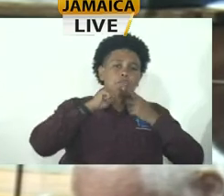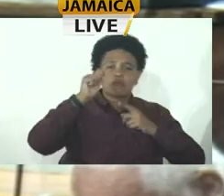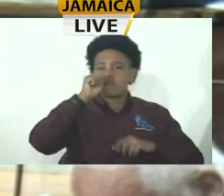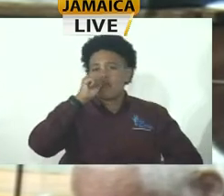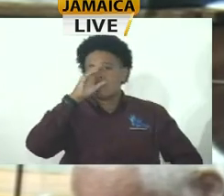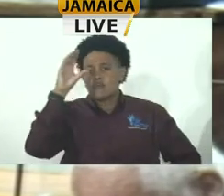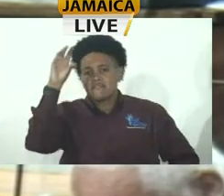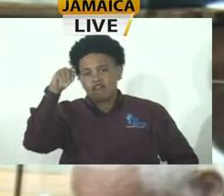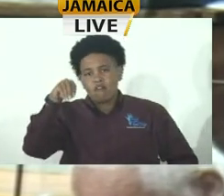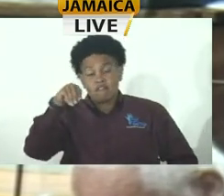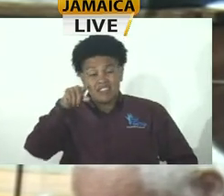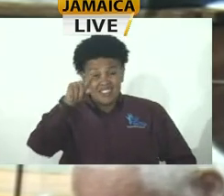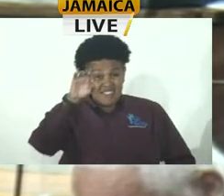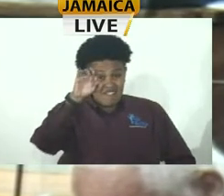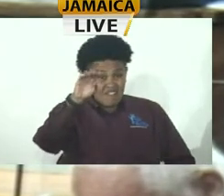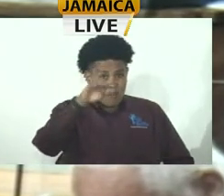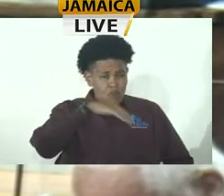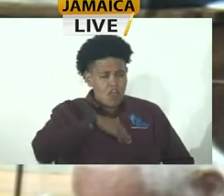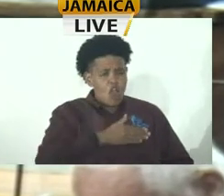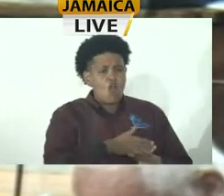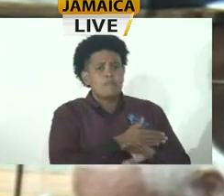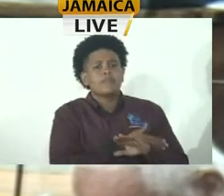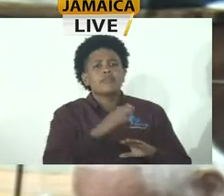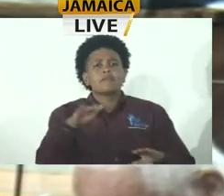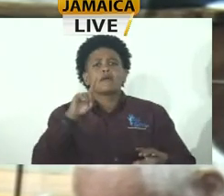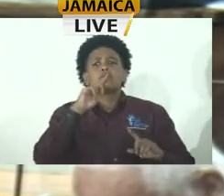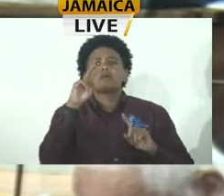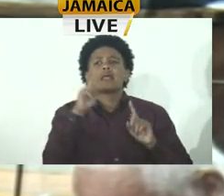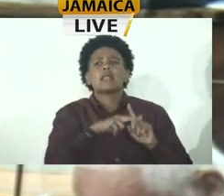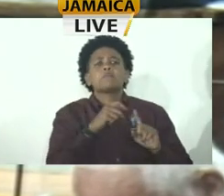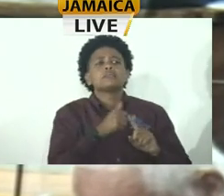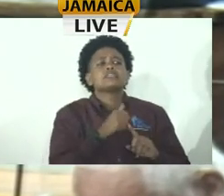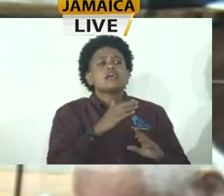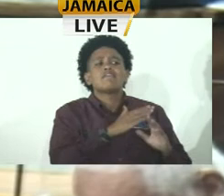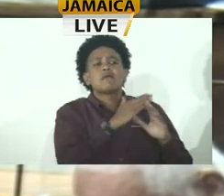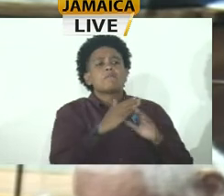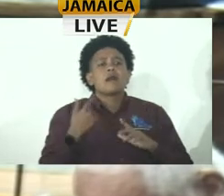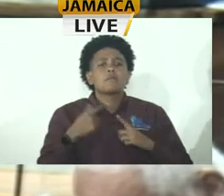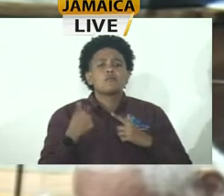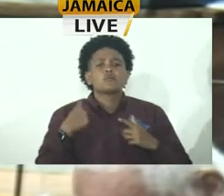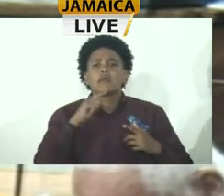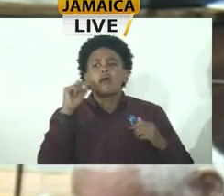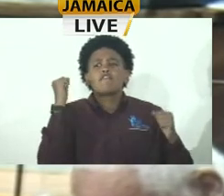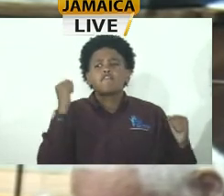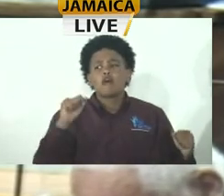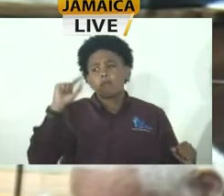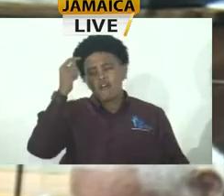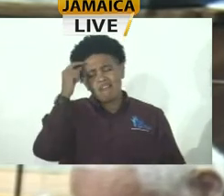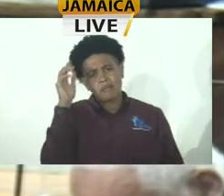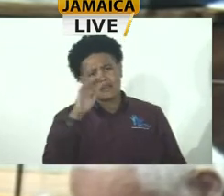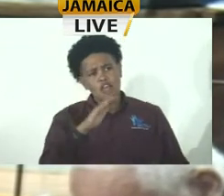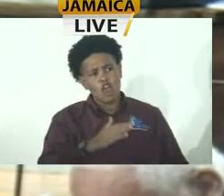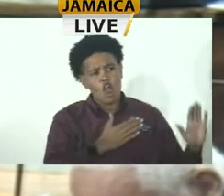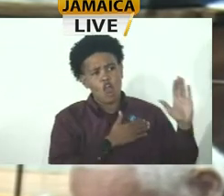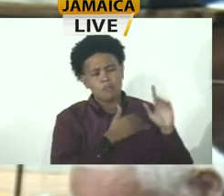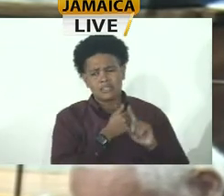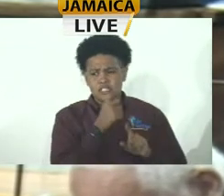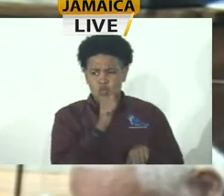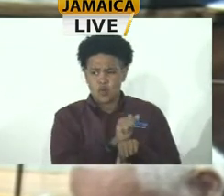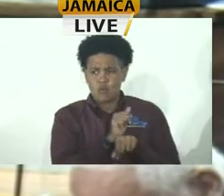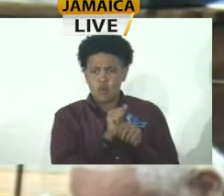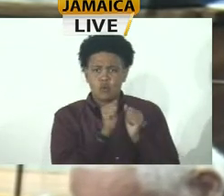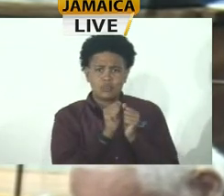february i updated the parliament on the implementation of the ban and we reaffirmed the government's commitment to work with